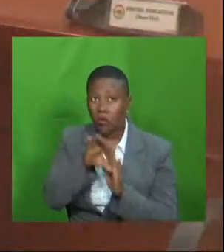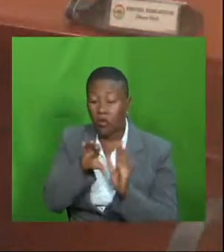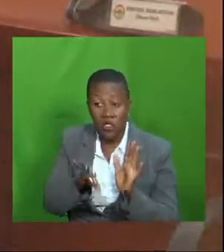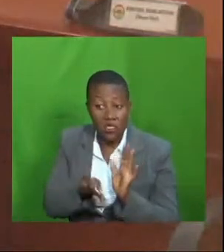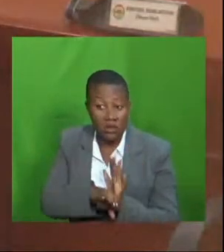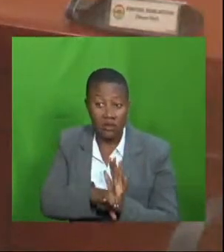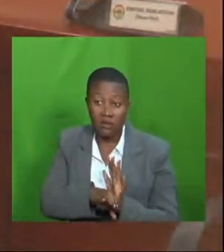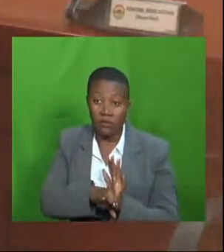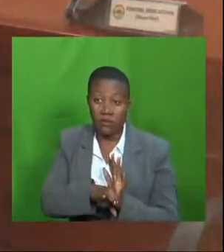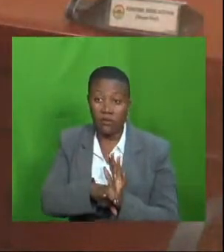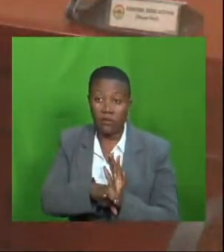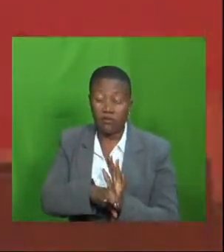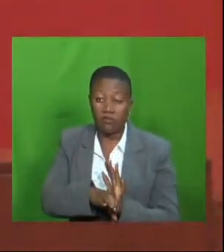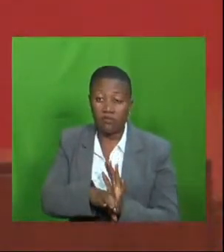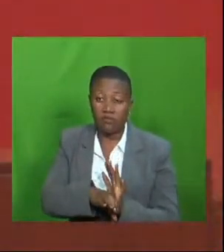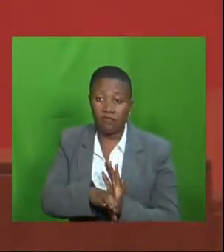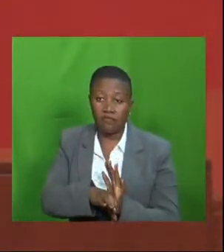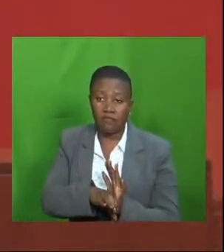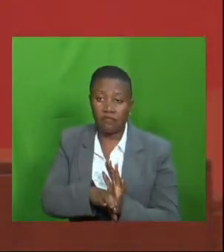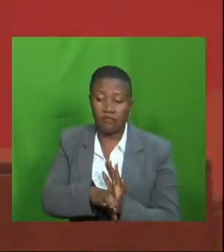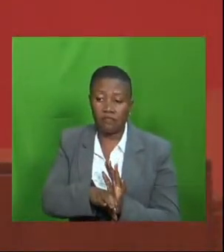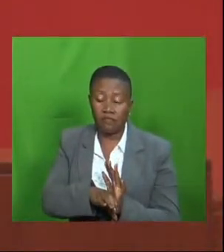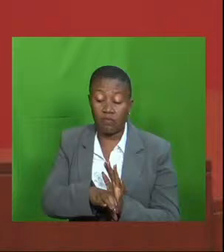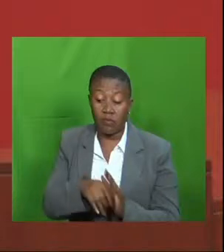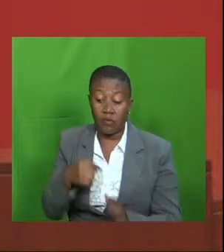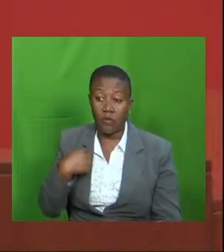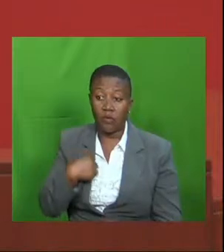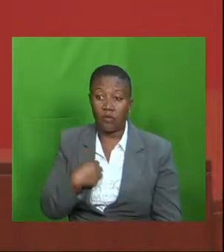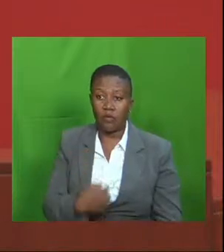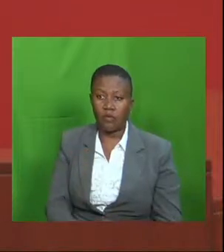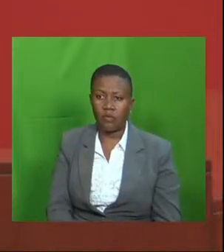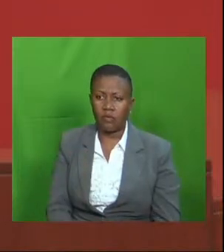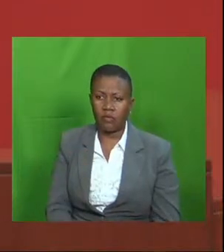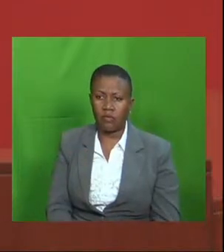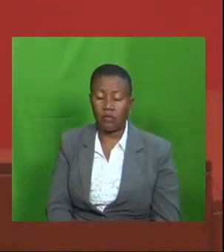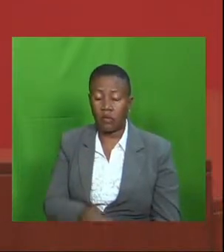and we must be able to comment.